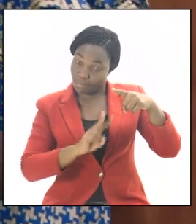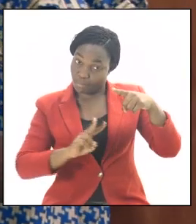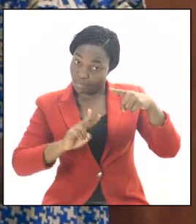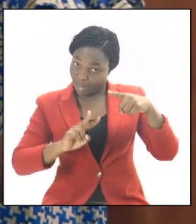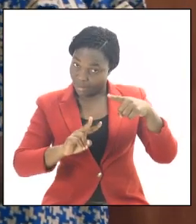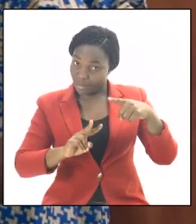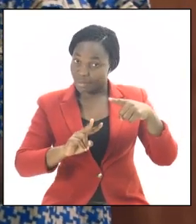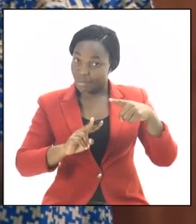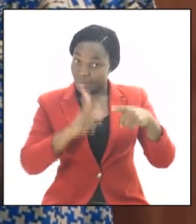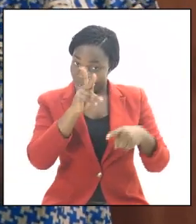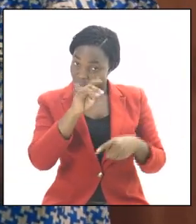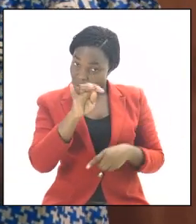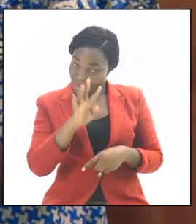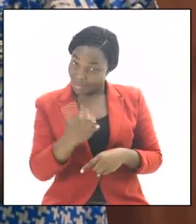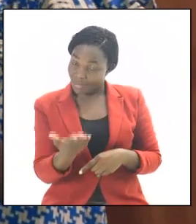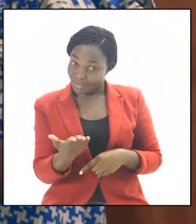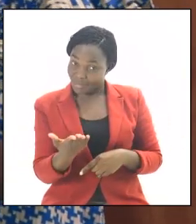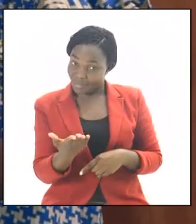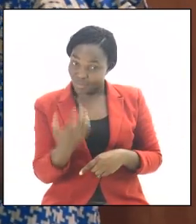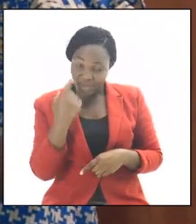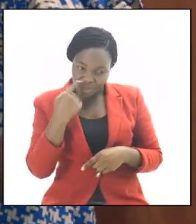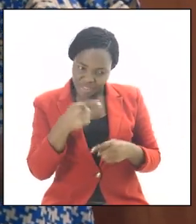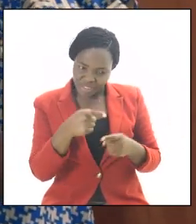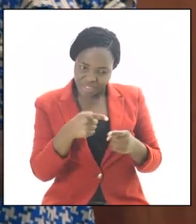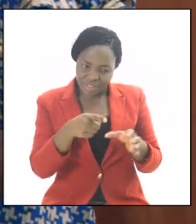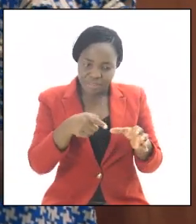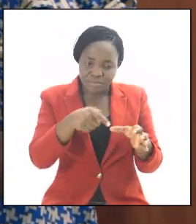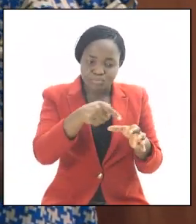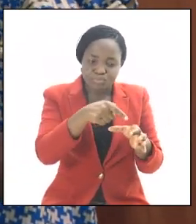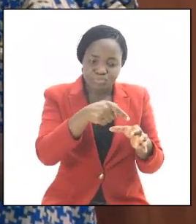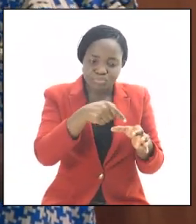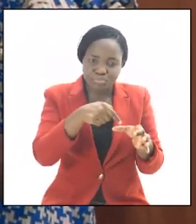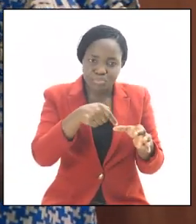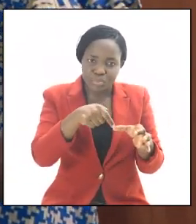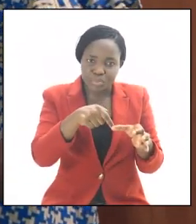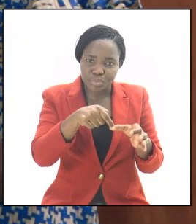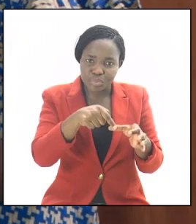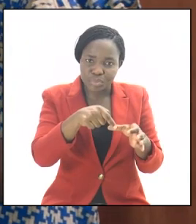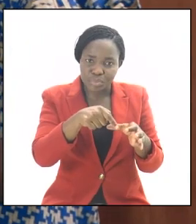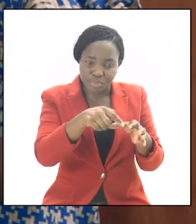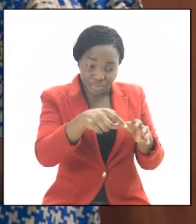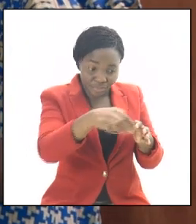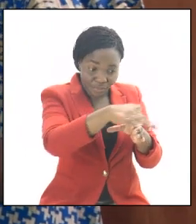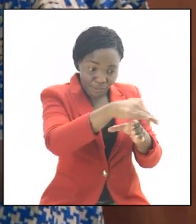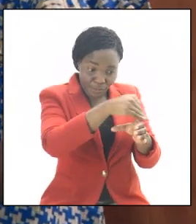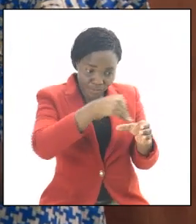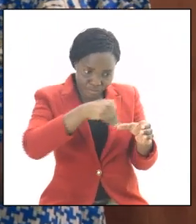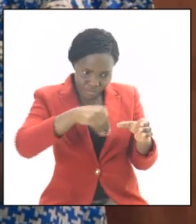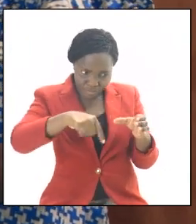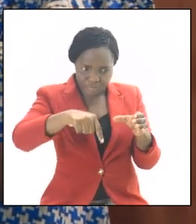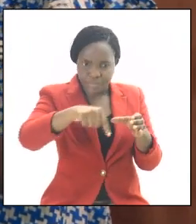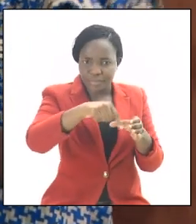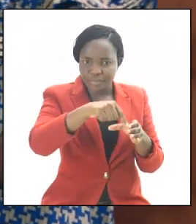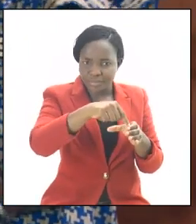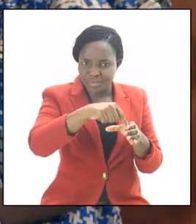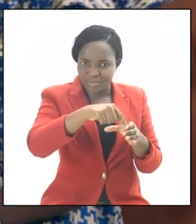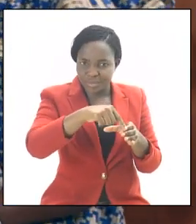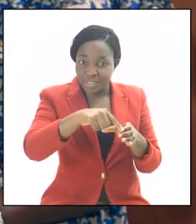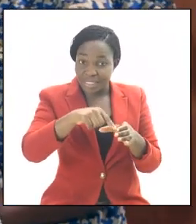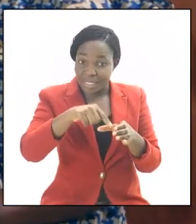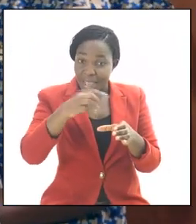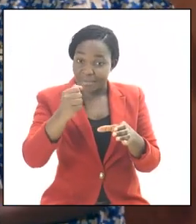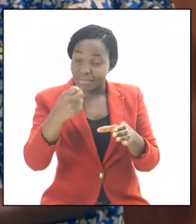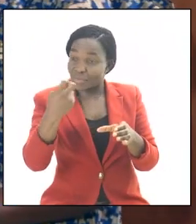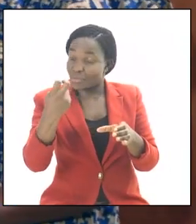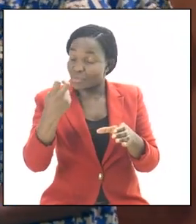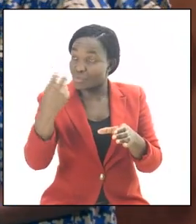circles. See, this moss is the circumference of the plate, this circle, ne? There are two things